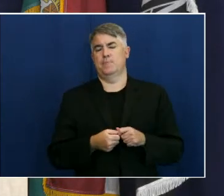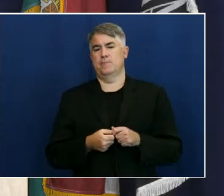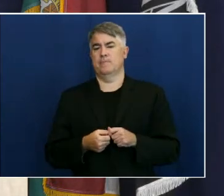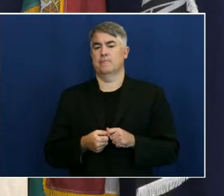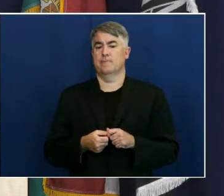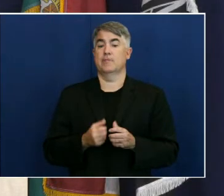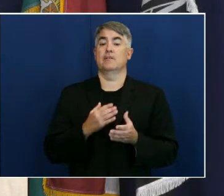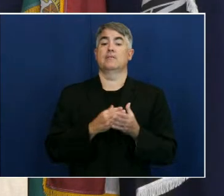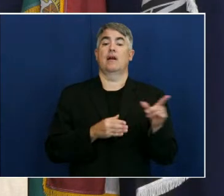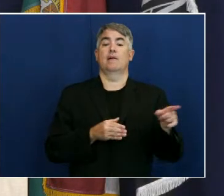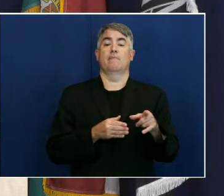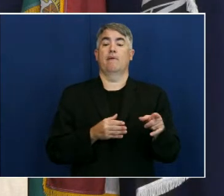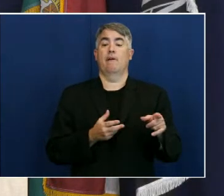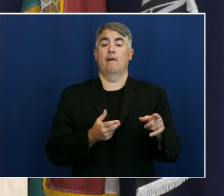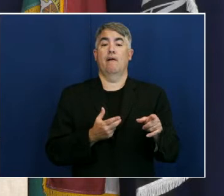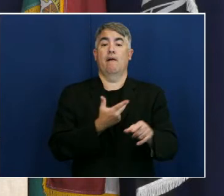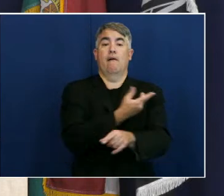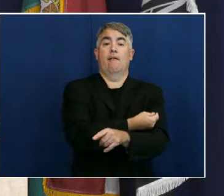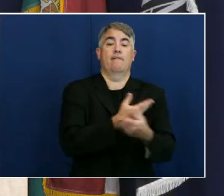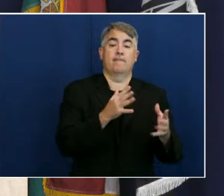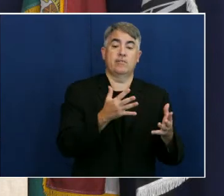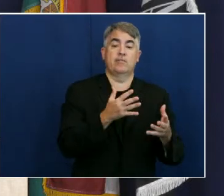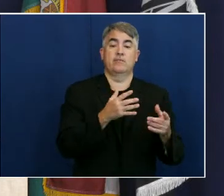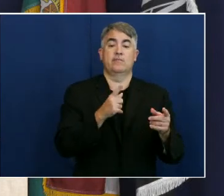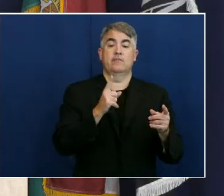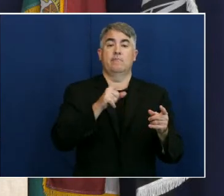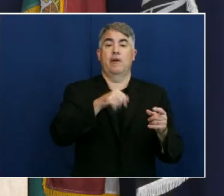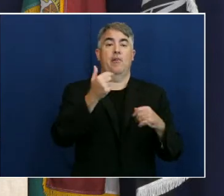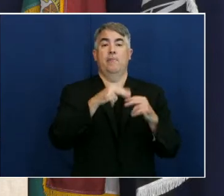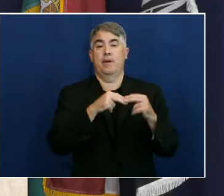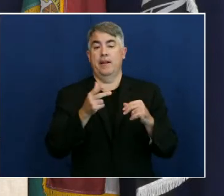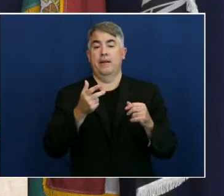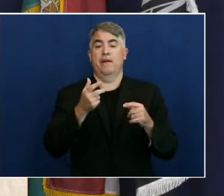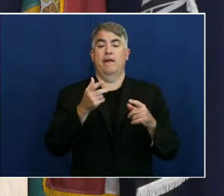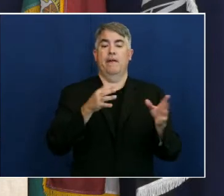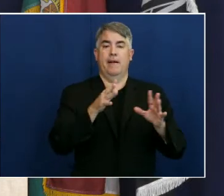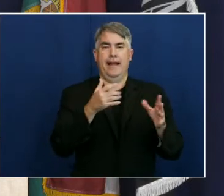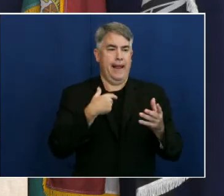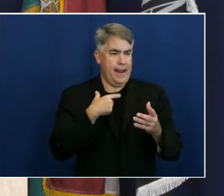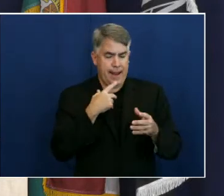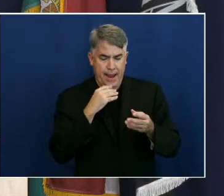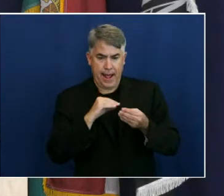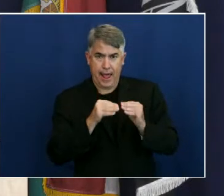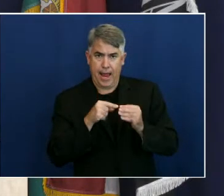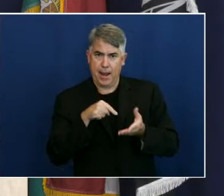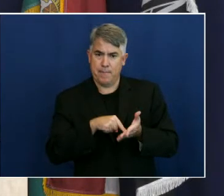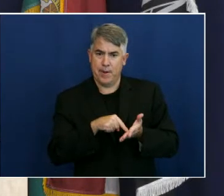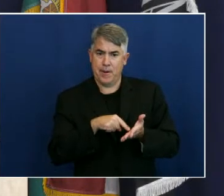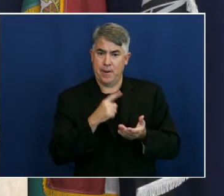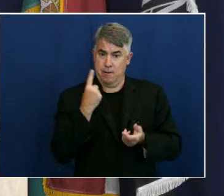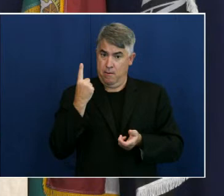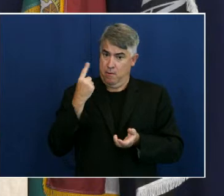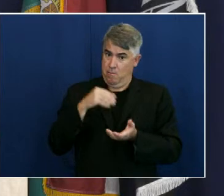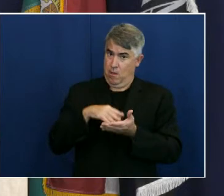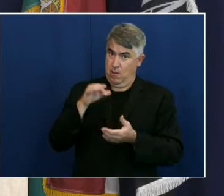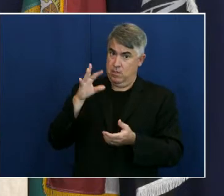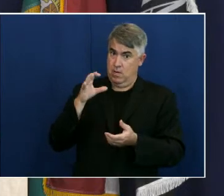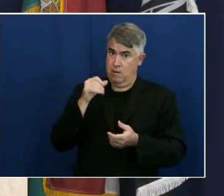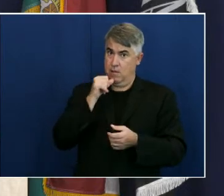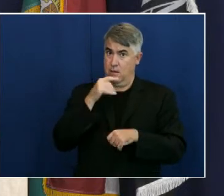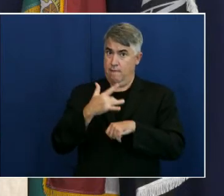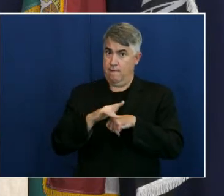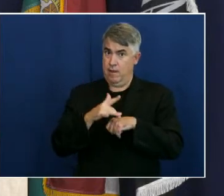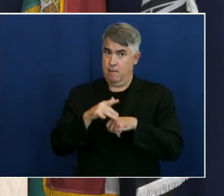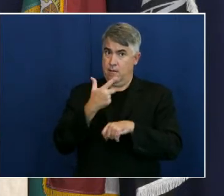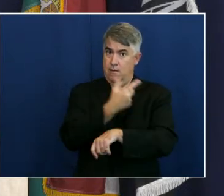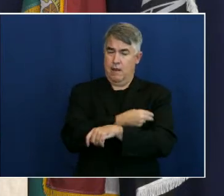vaccinated from another site or location, and so we don't think that there are 1,900 folks out there who are homebound who have not been